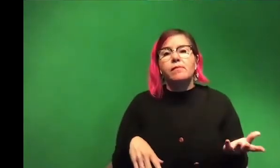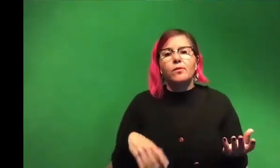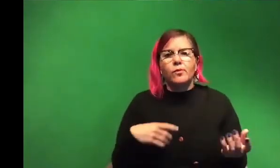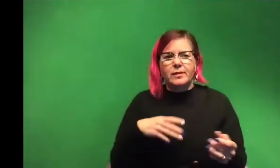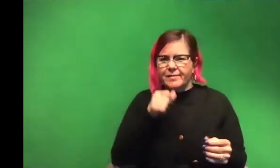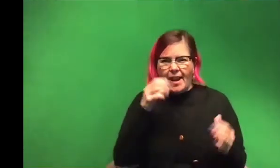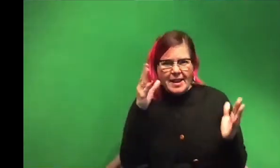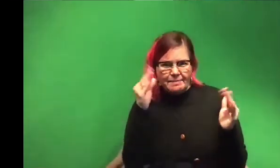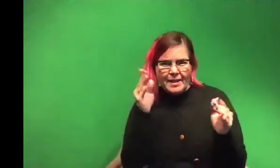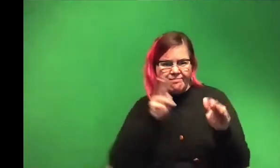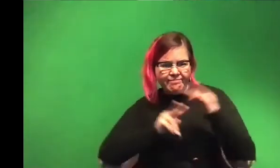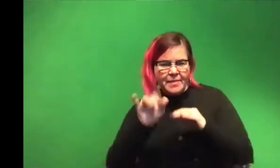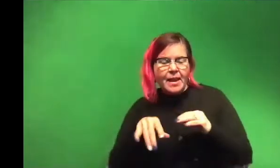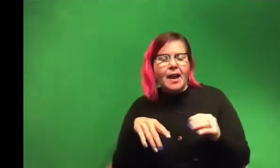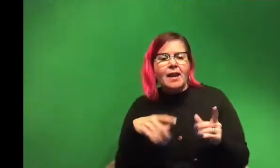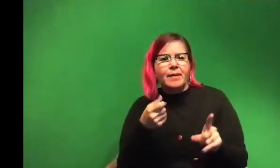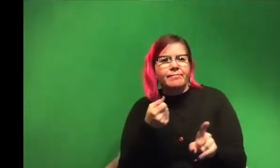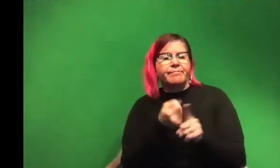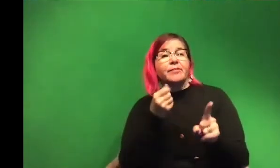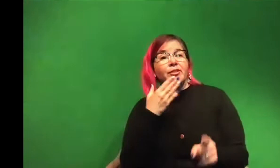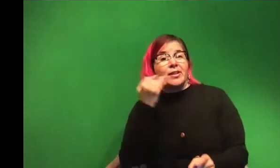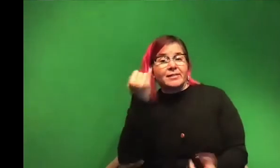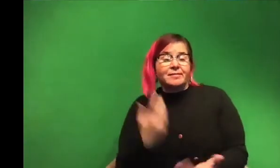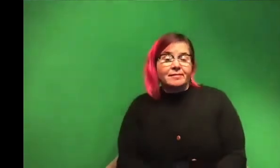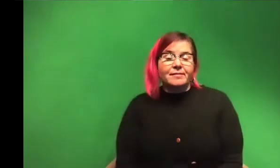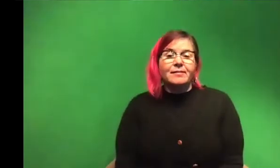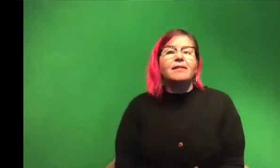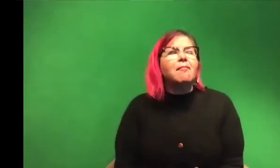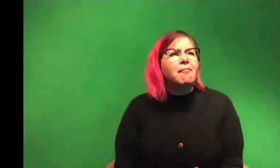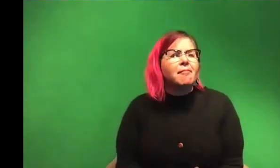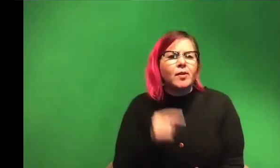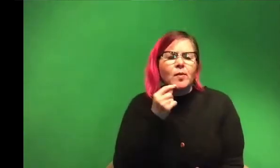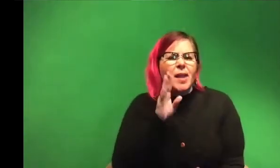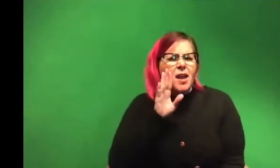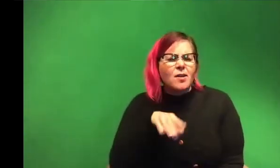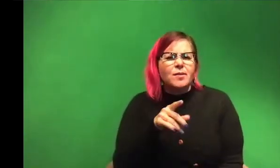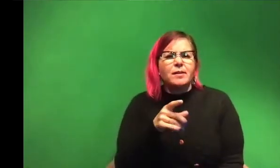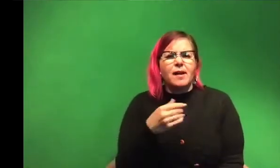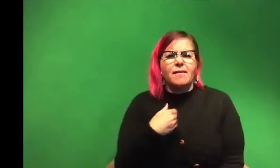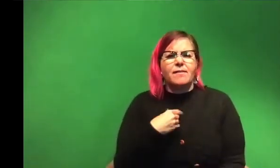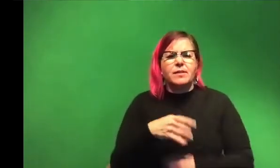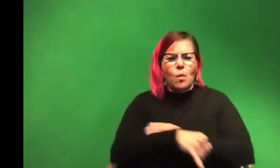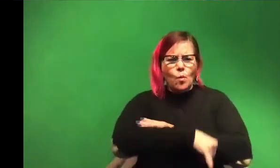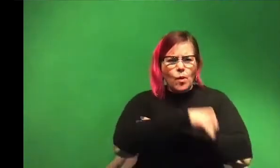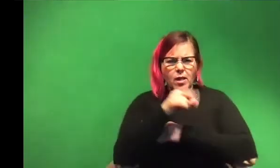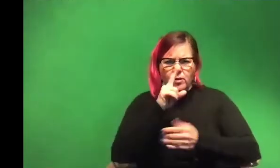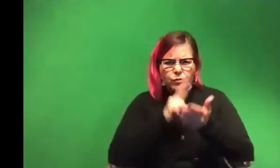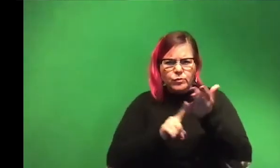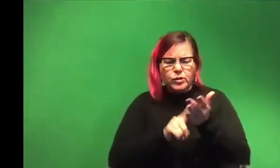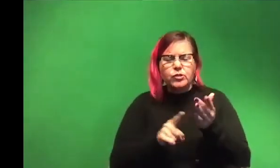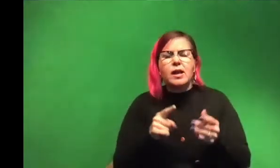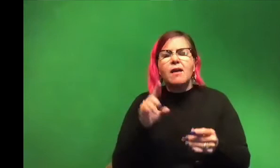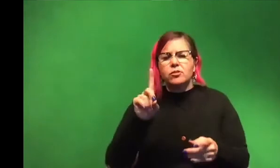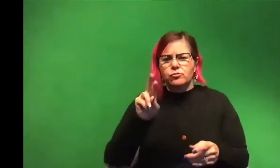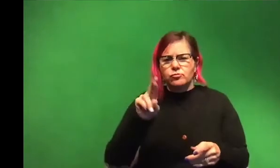anticipated doing that kind of thing, but it turned out to be a great idea. That's super cool. I know there are some whale researchers that take drones and